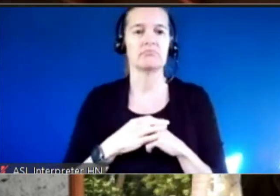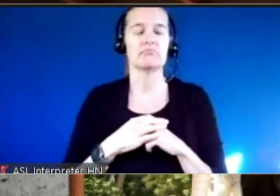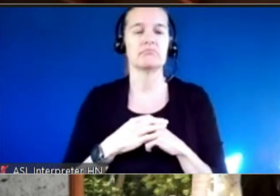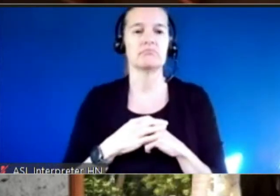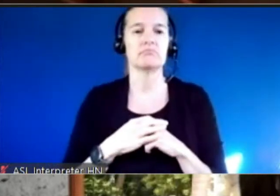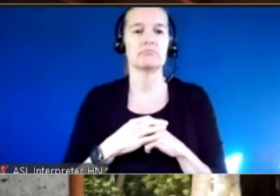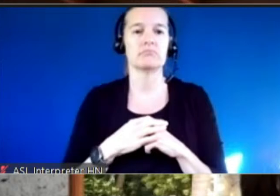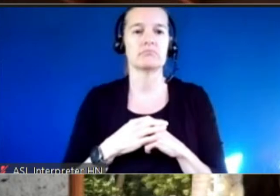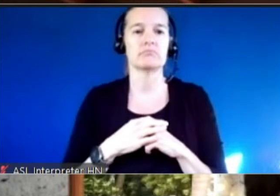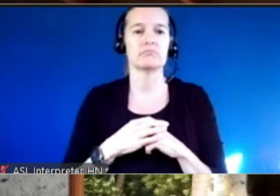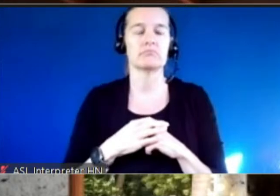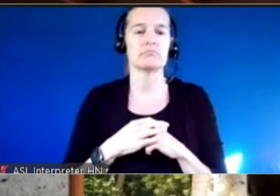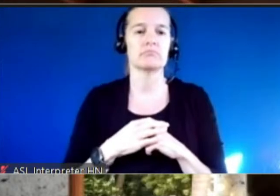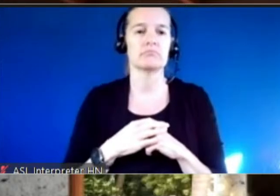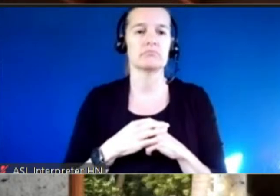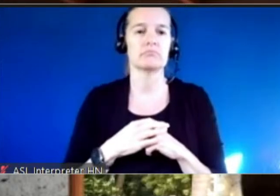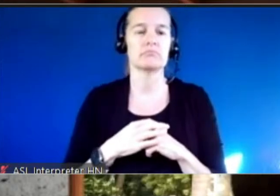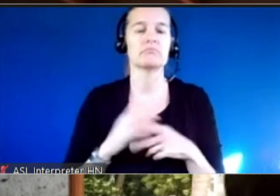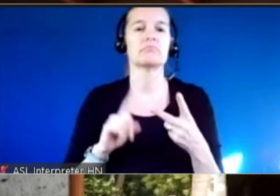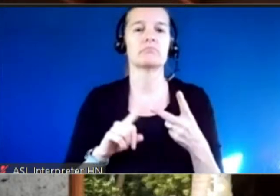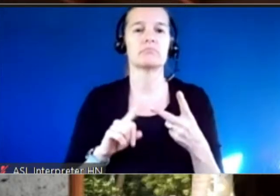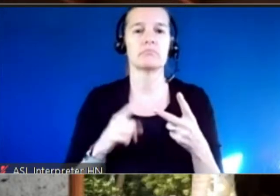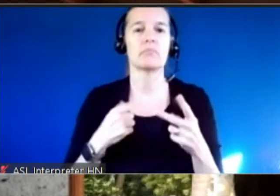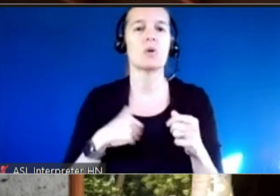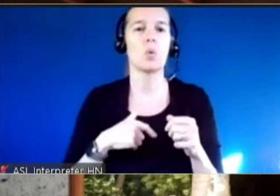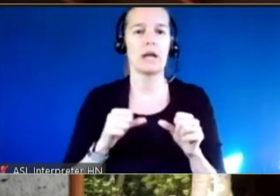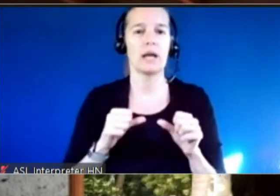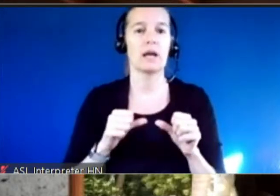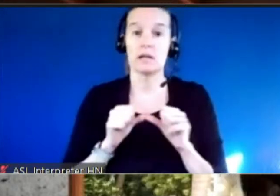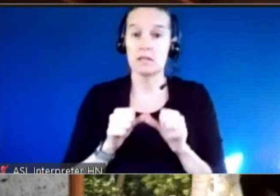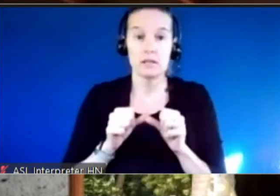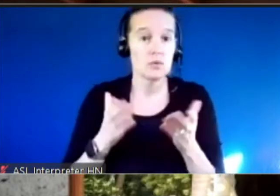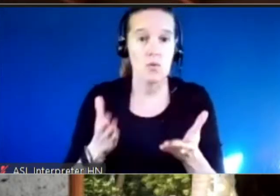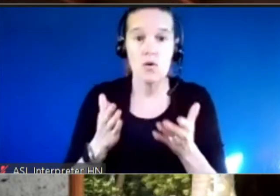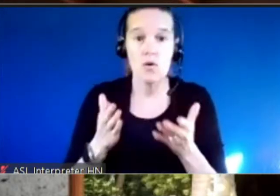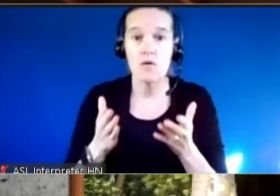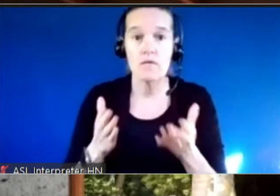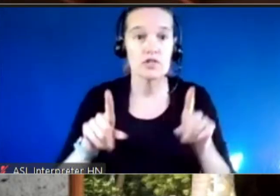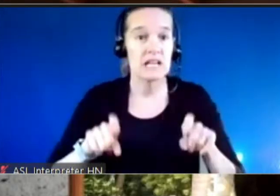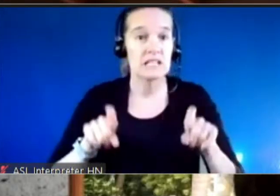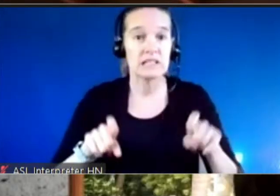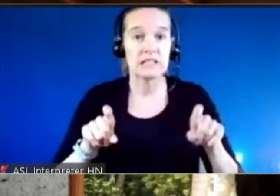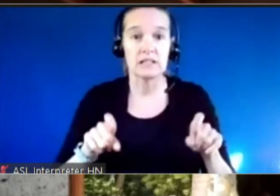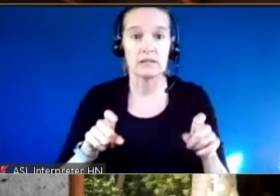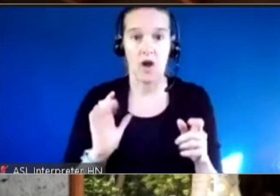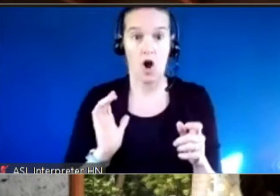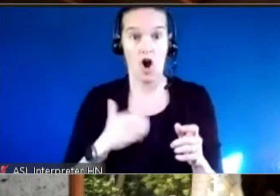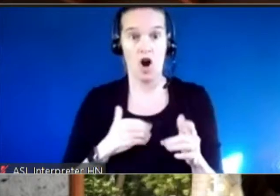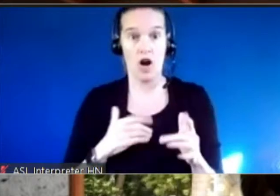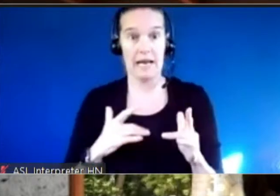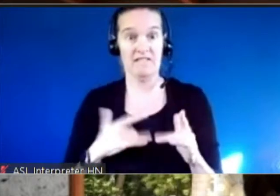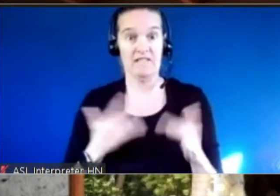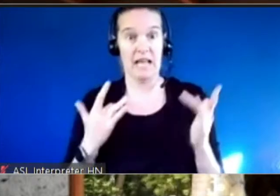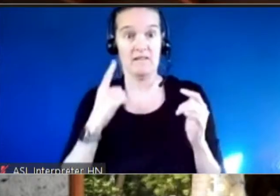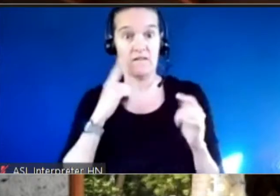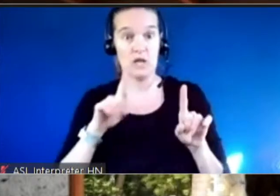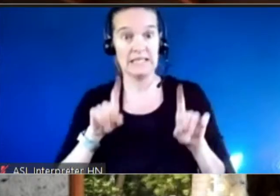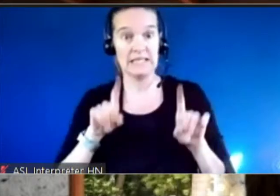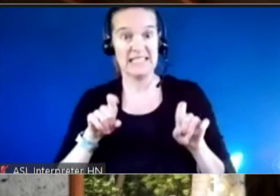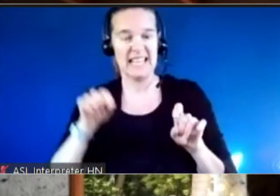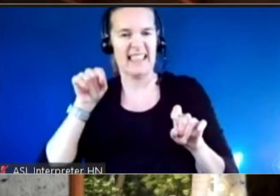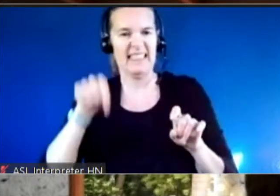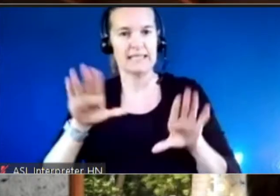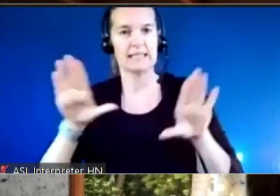We continue to offer the testing. We do have our outbreak event is scheduled for